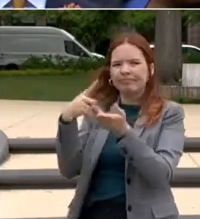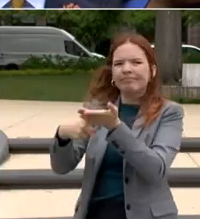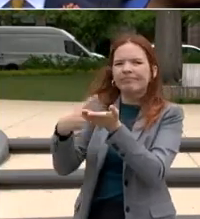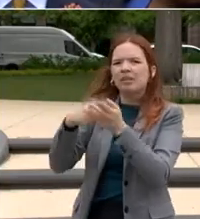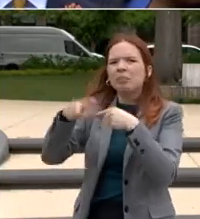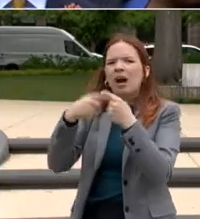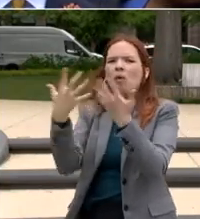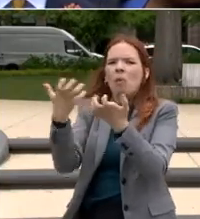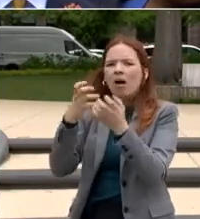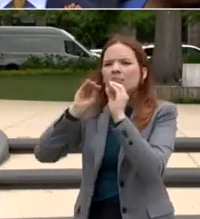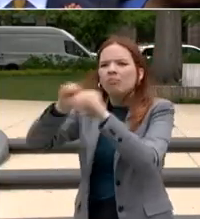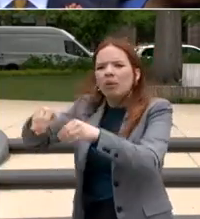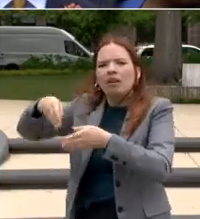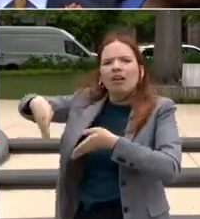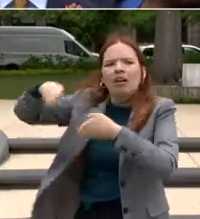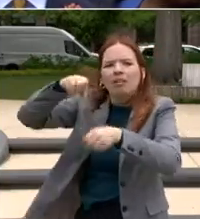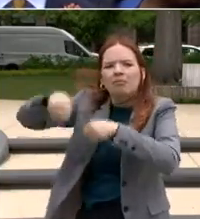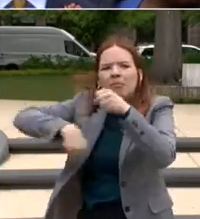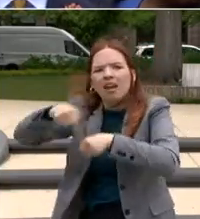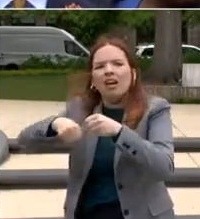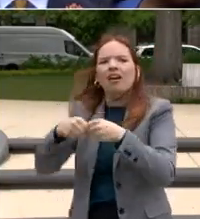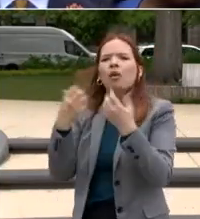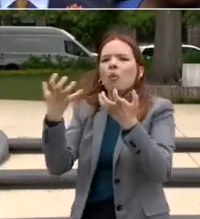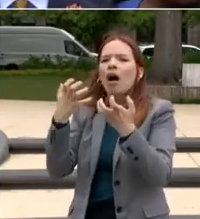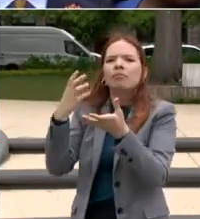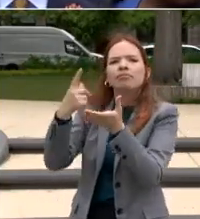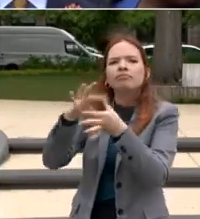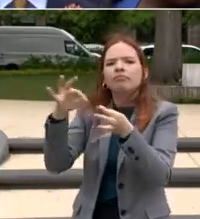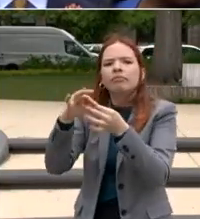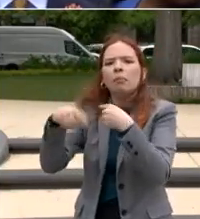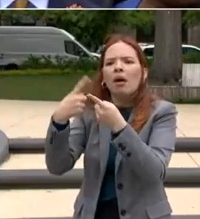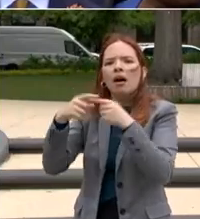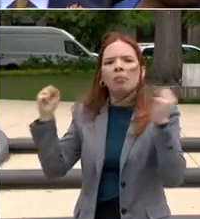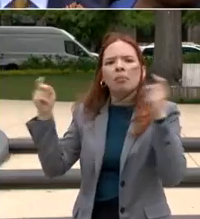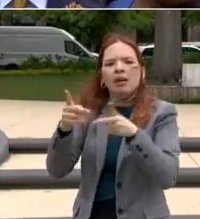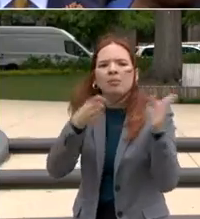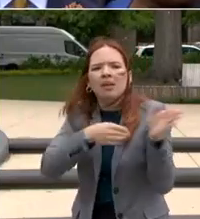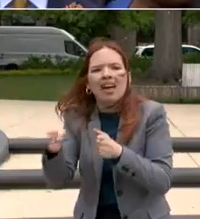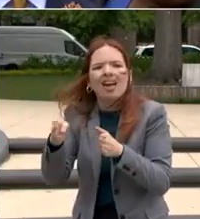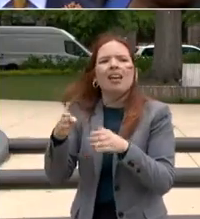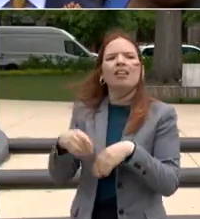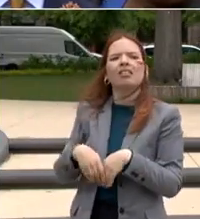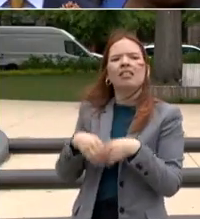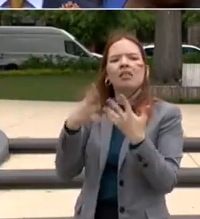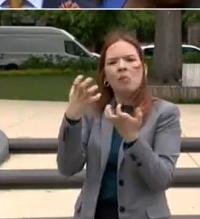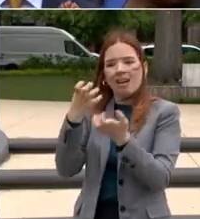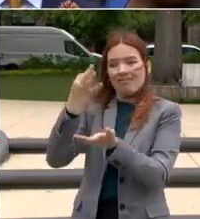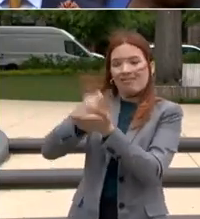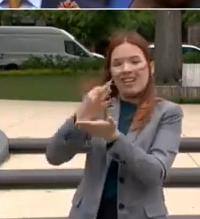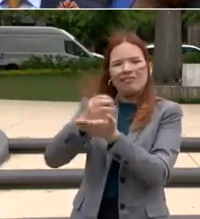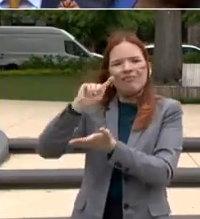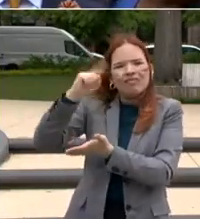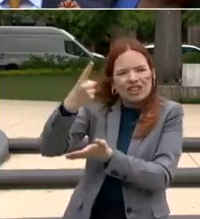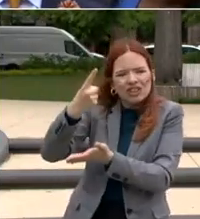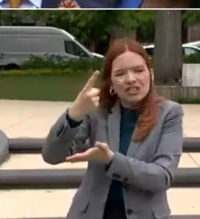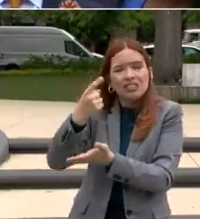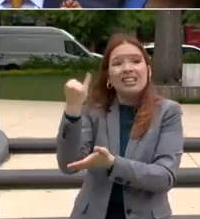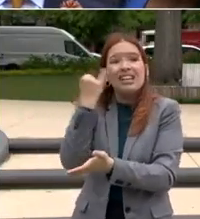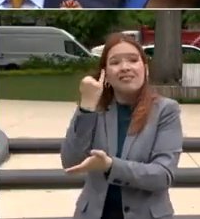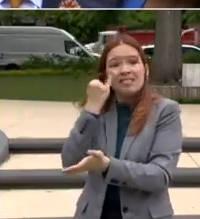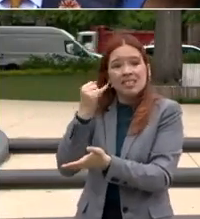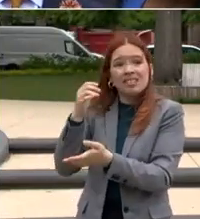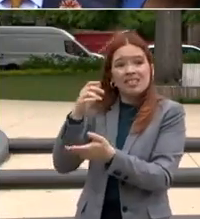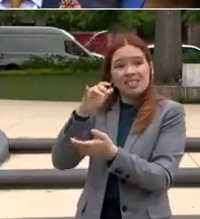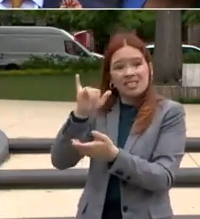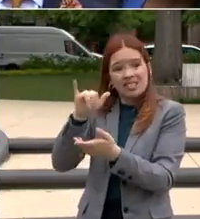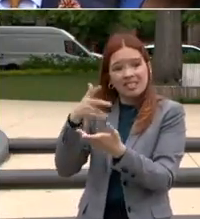want you to go back to the planning board. I know your main focus, you said it before, is that you want to get the funding first. But if you win that battle and get the funding, do you